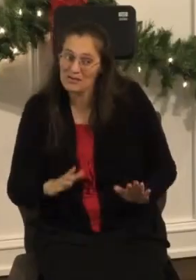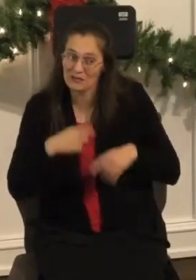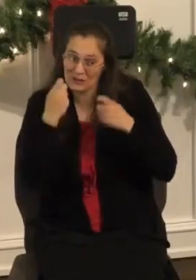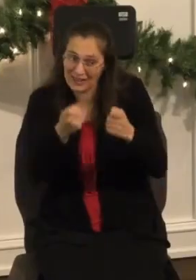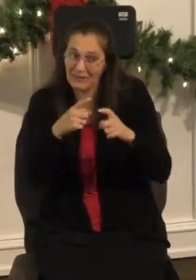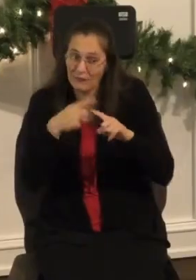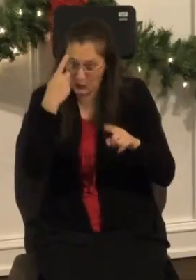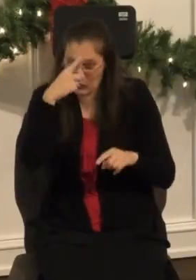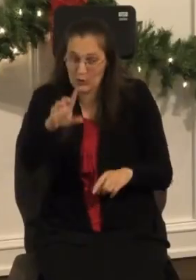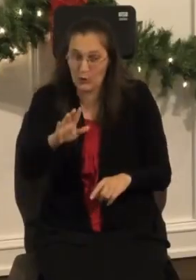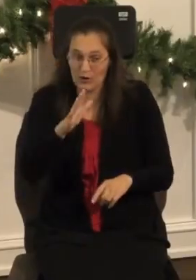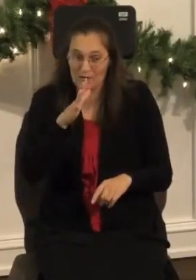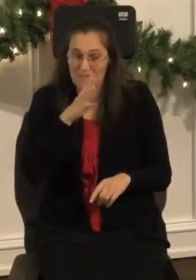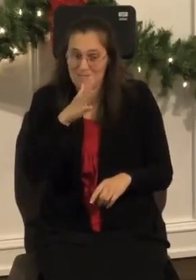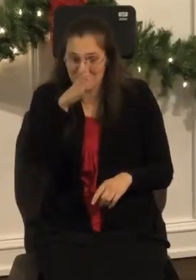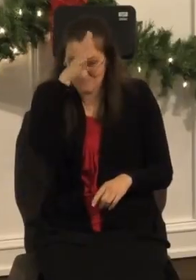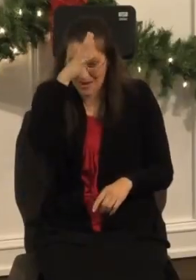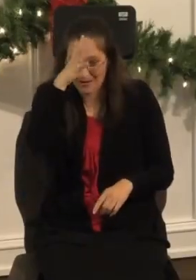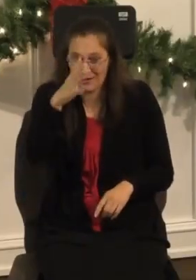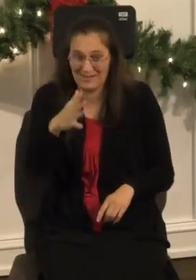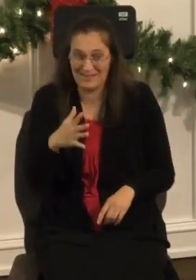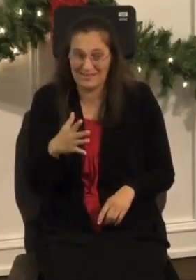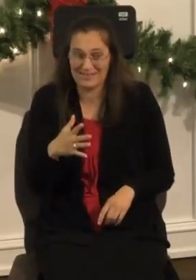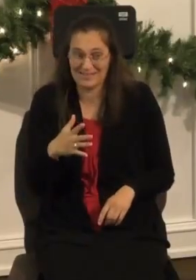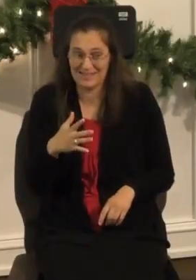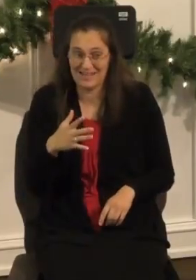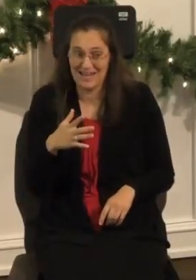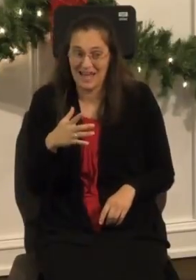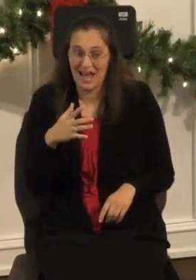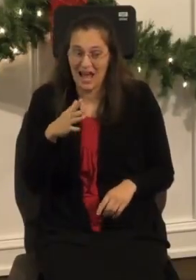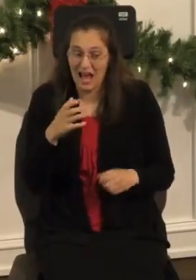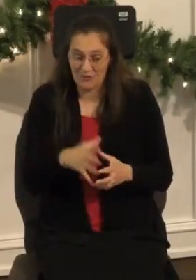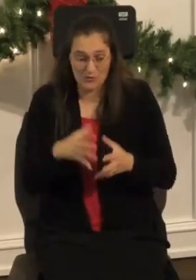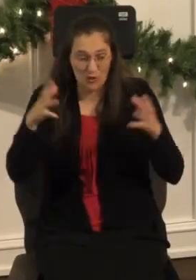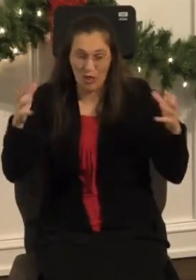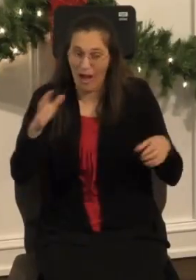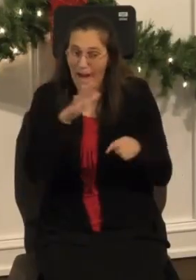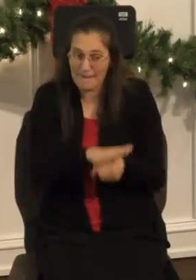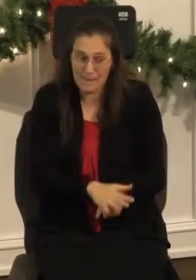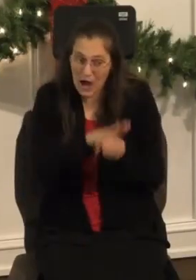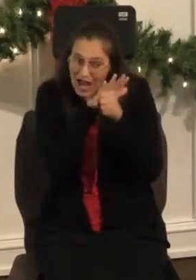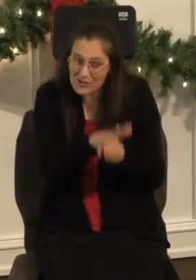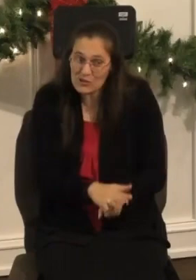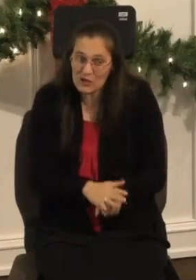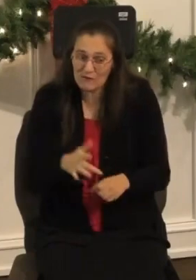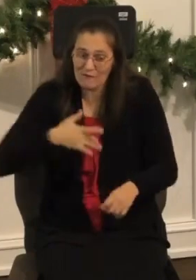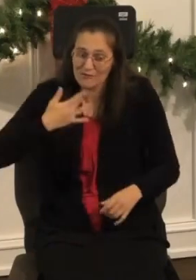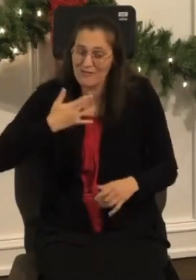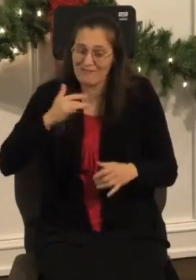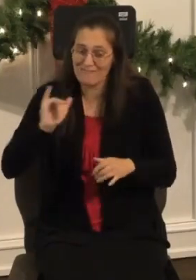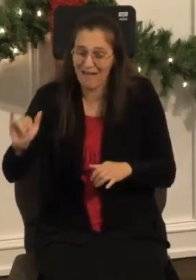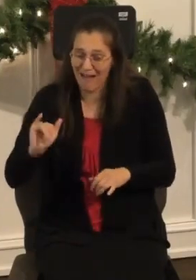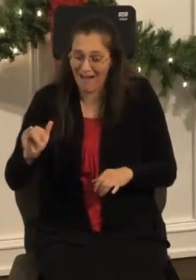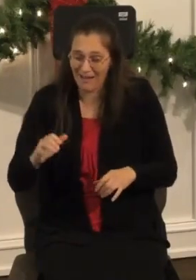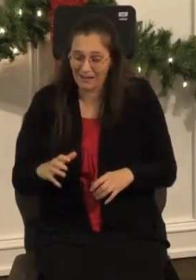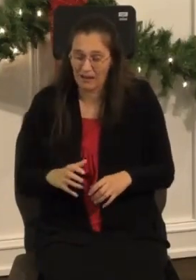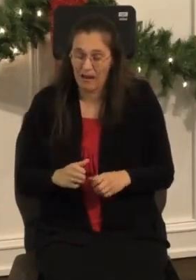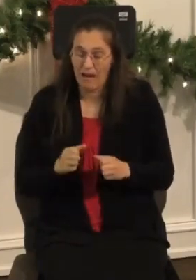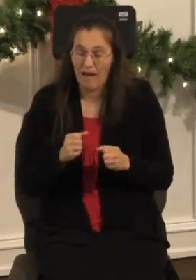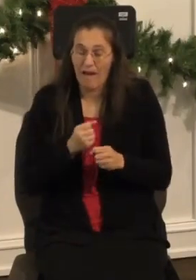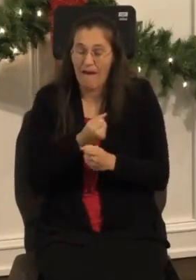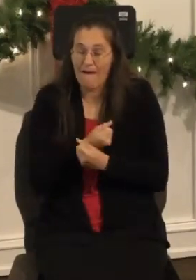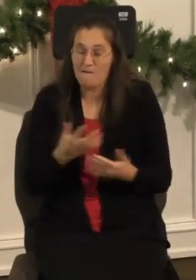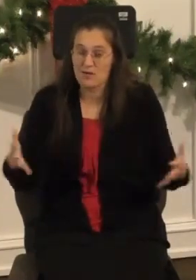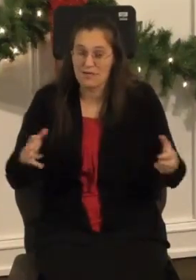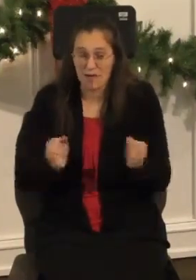And whenever there's a lot of pressure and you feel like everything's about ready to fall apart and explode,